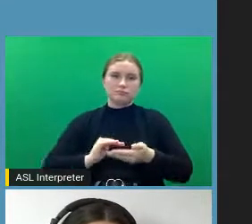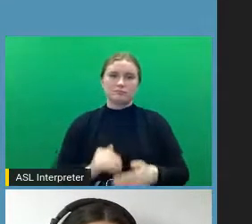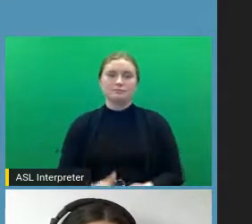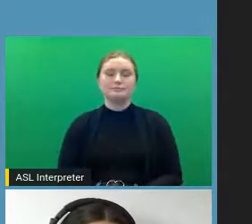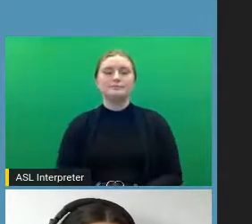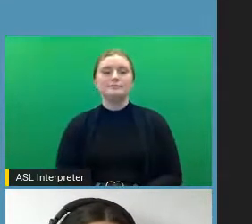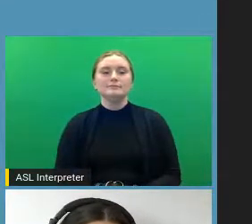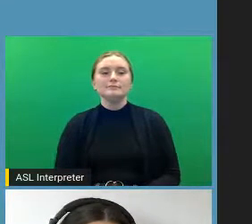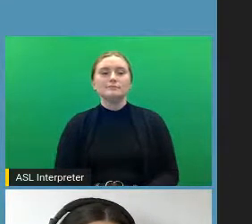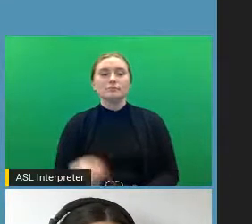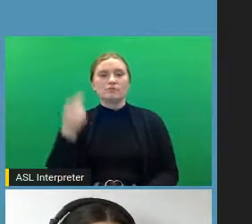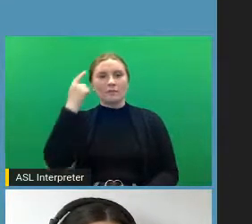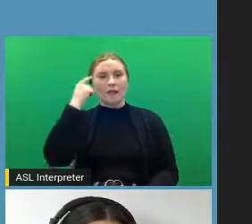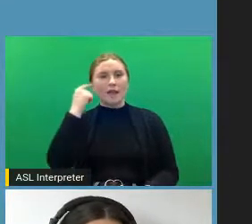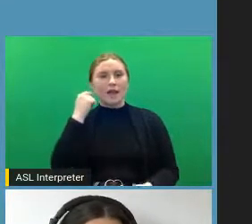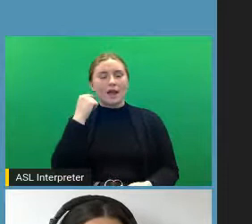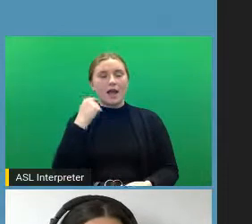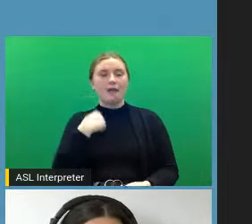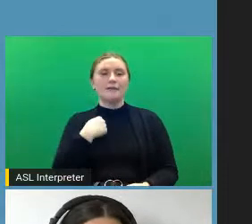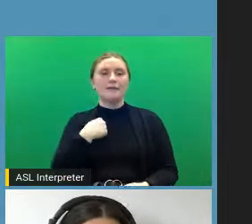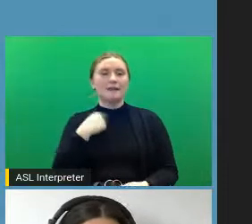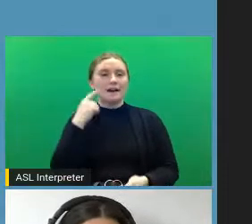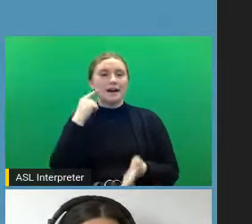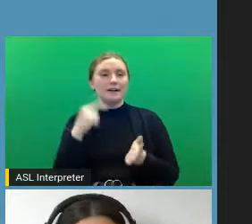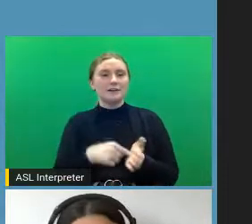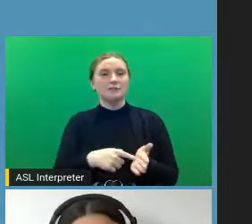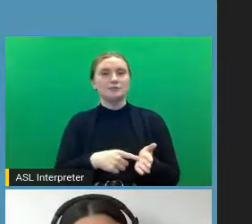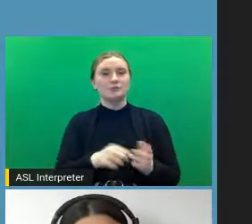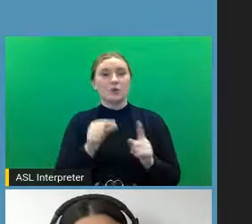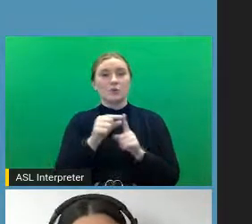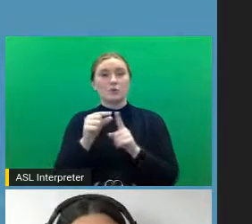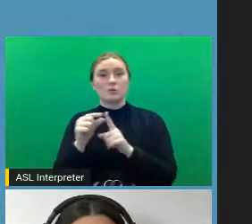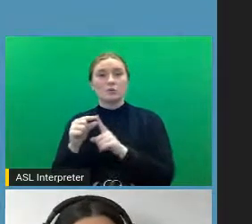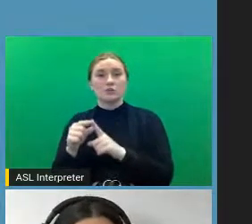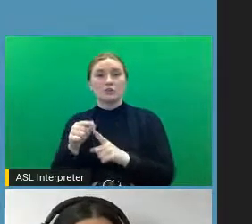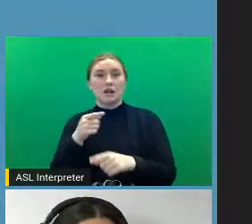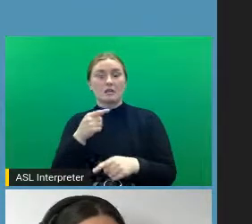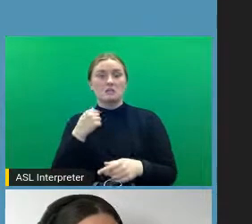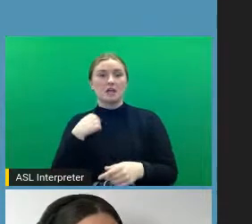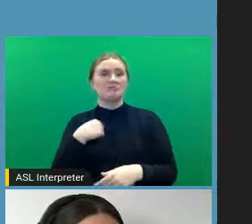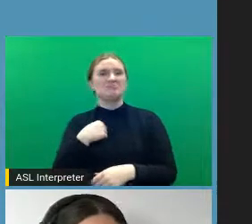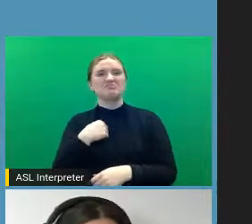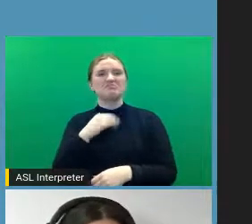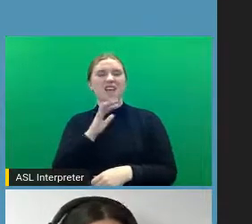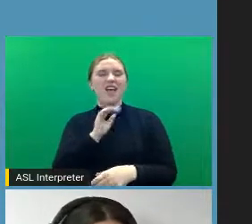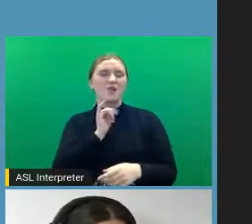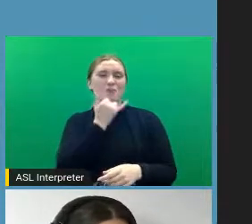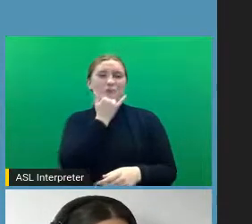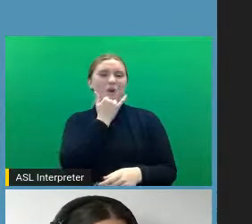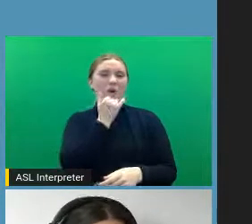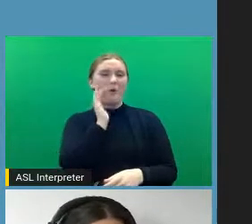words because there were some particular words that I didn't expect to transcribe correctly, but I